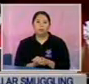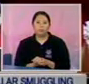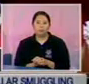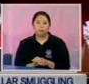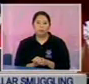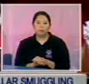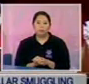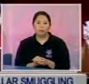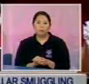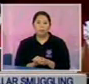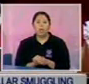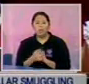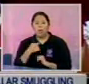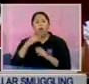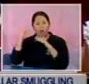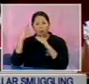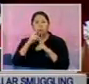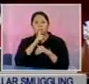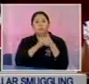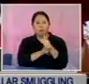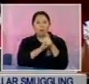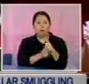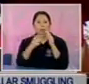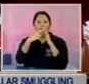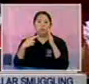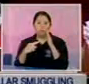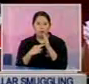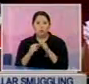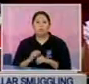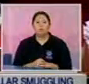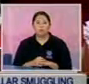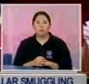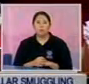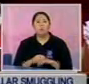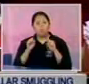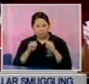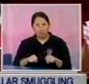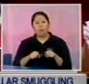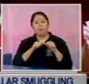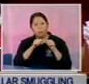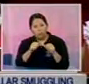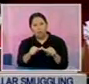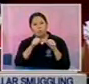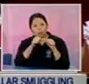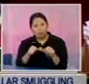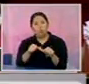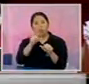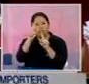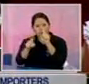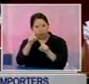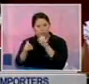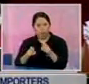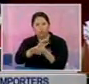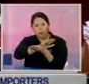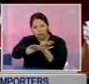will adhere to these rules so that we can move into the trial smoothly. No,